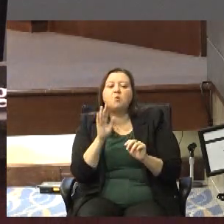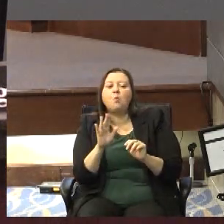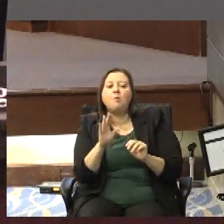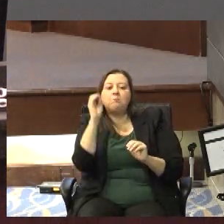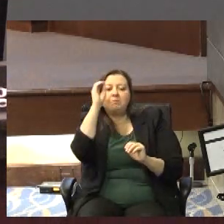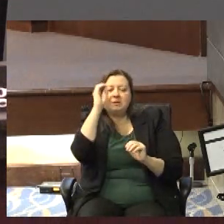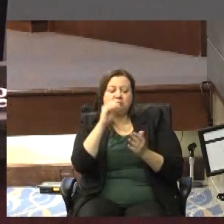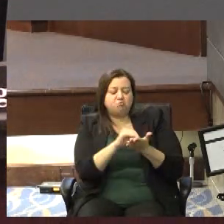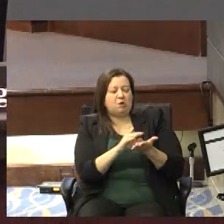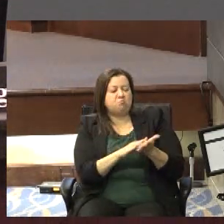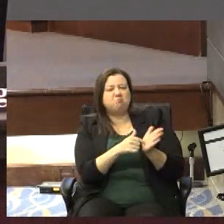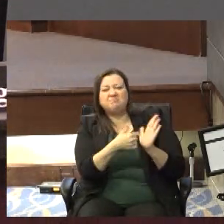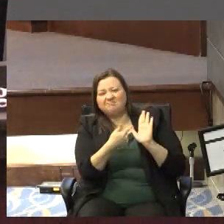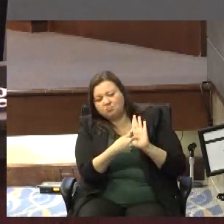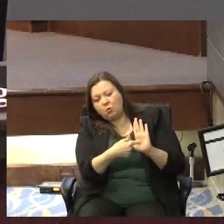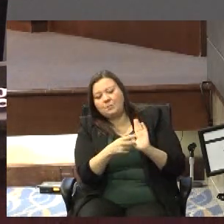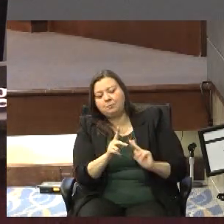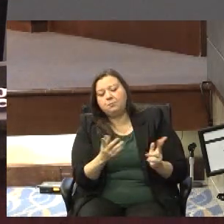it on the record, but